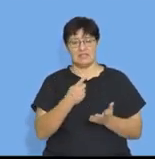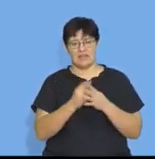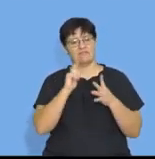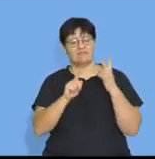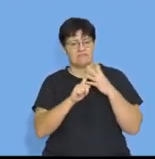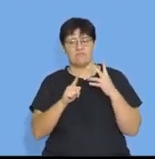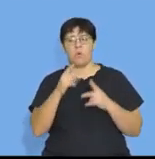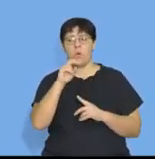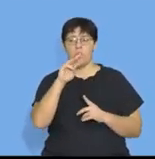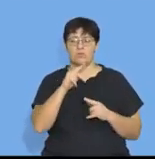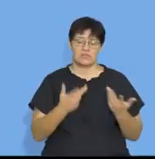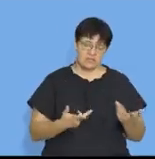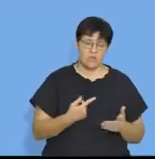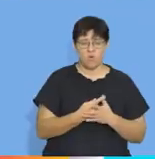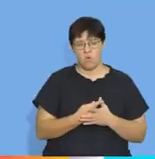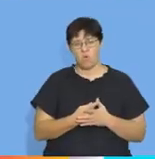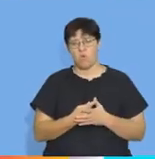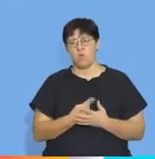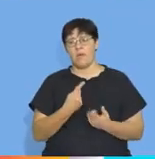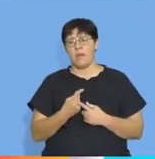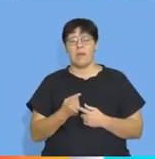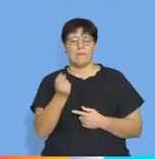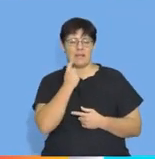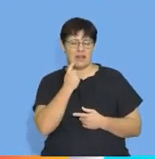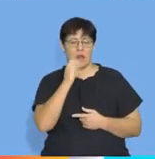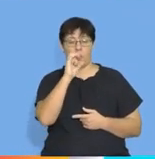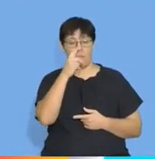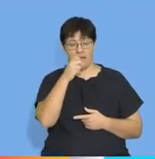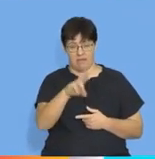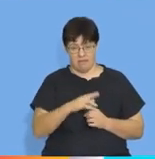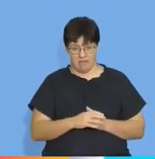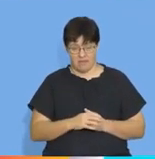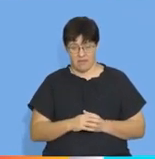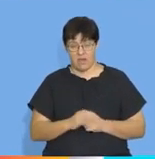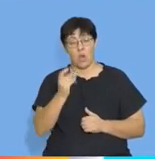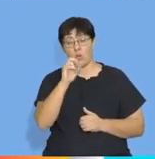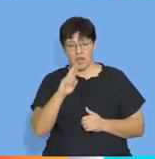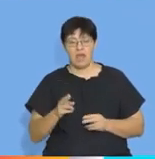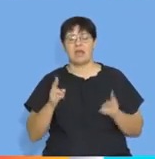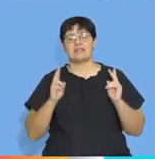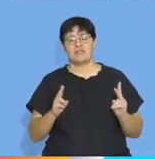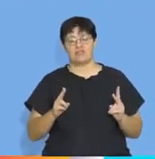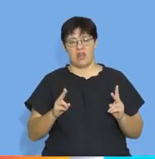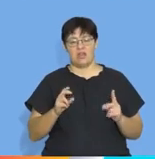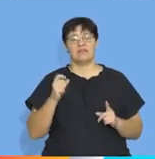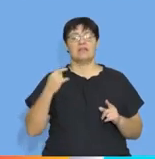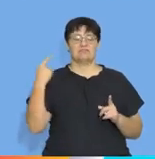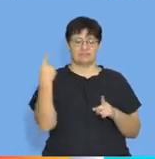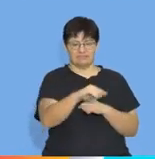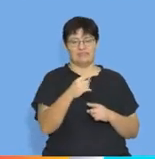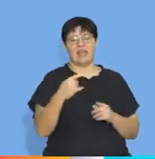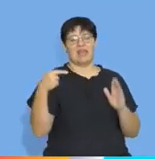can contain a combination of hormones as well as made of a metal called copper. And copper is a natural